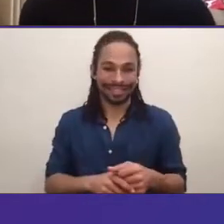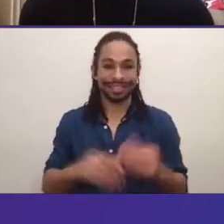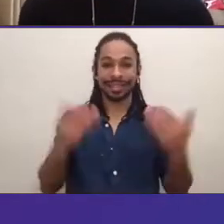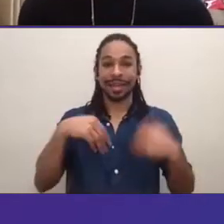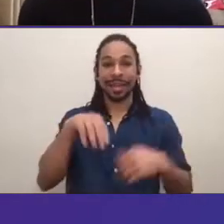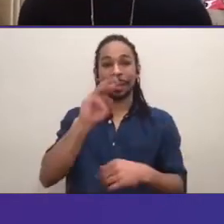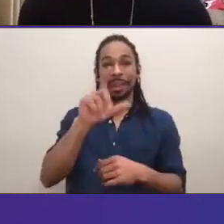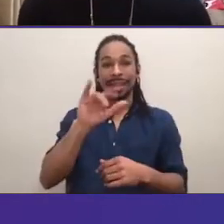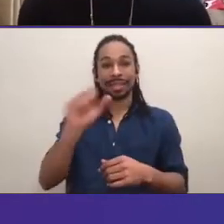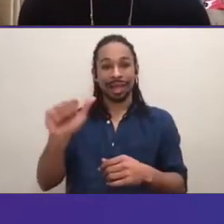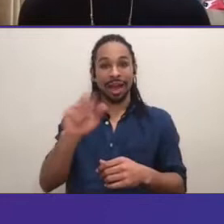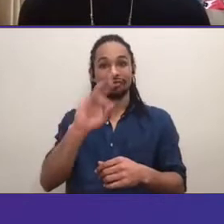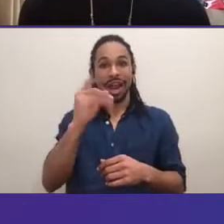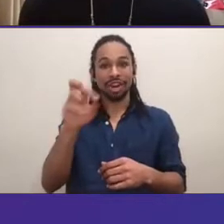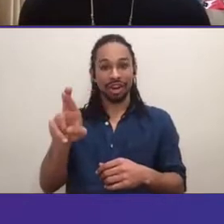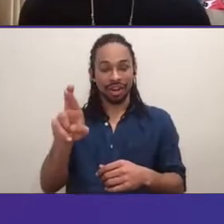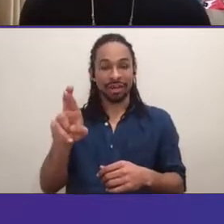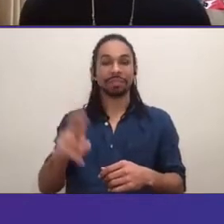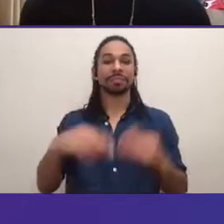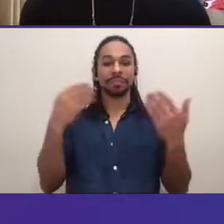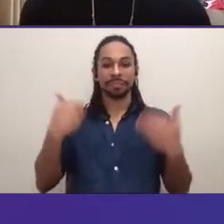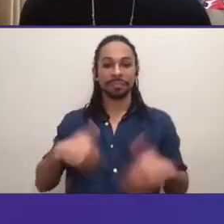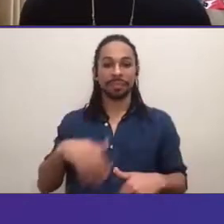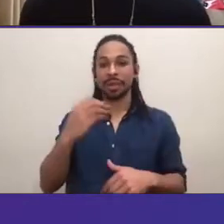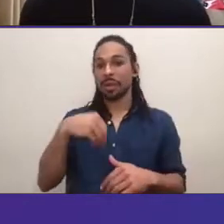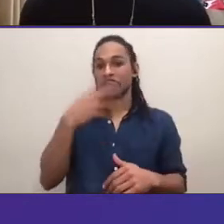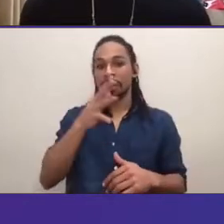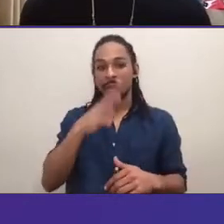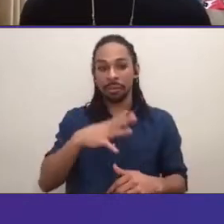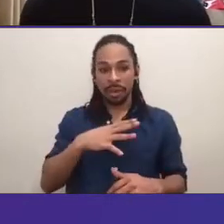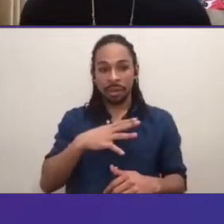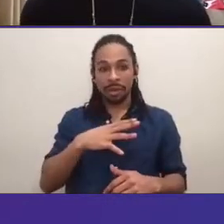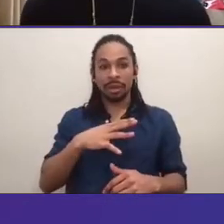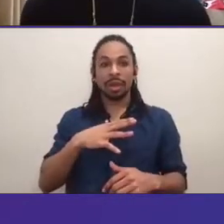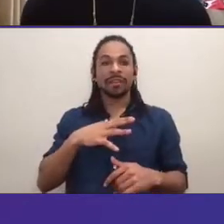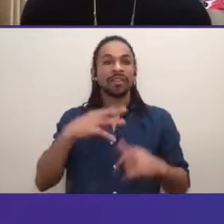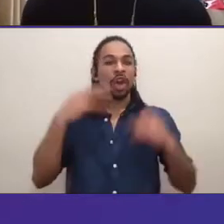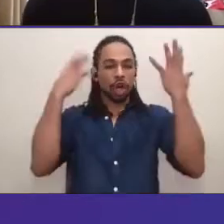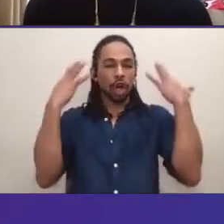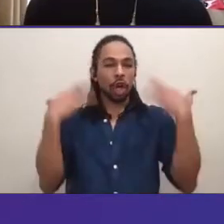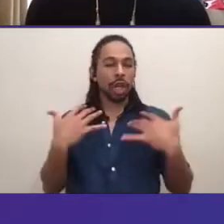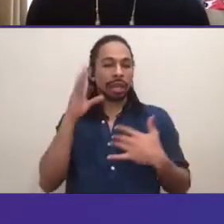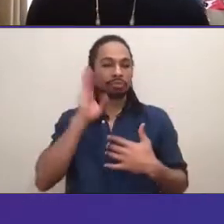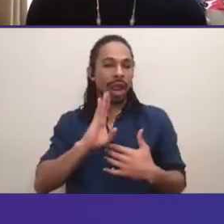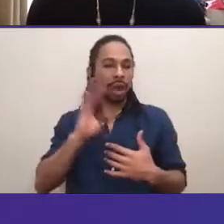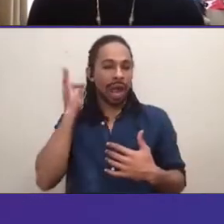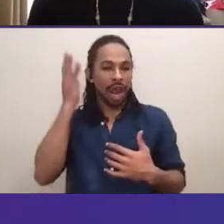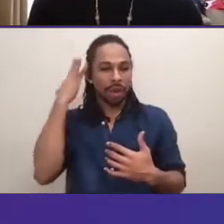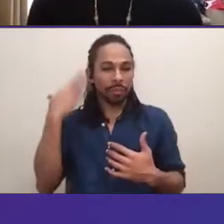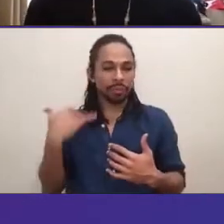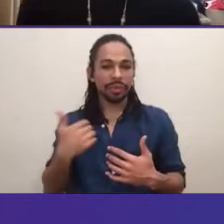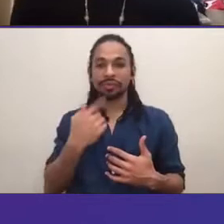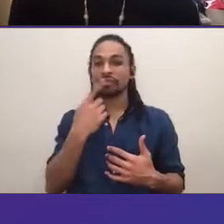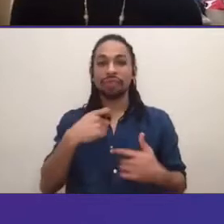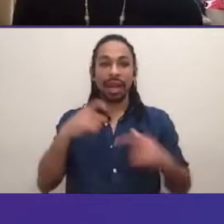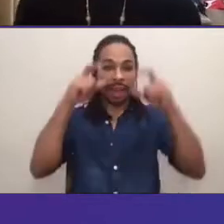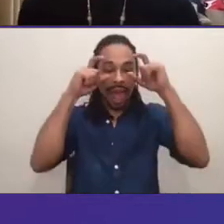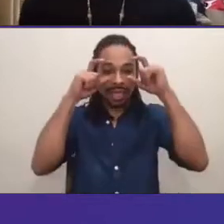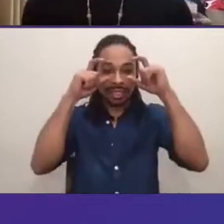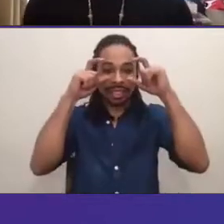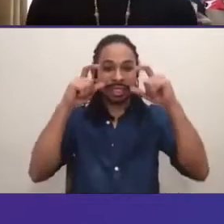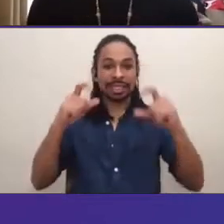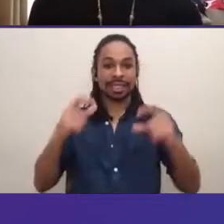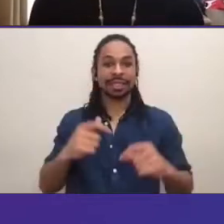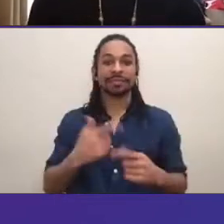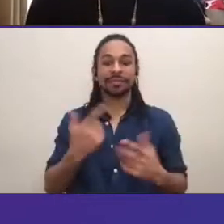Melissa Riker. I am a white woman with curly brown hair. I have red glasses today, and I'm wearing